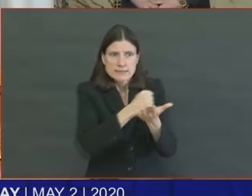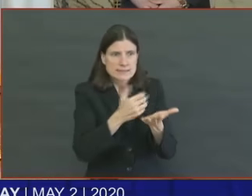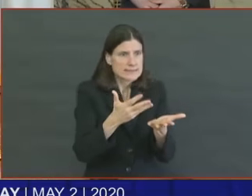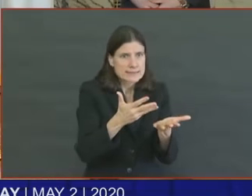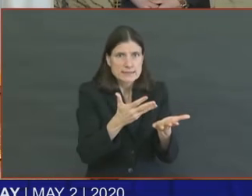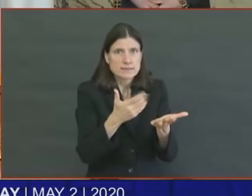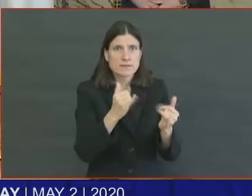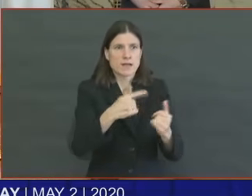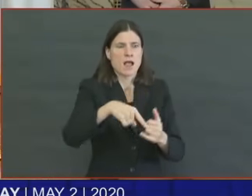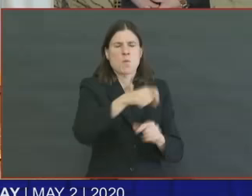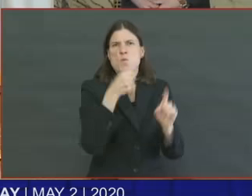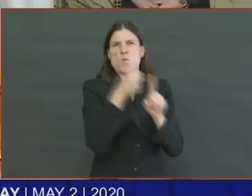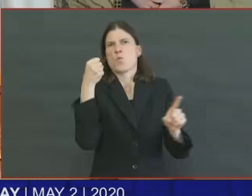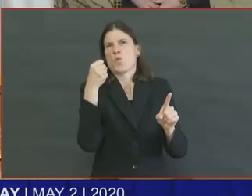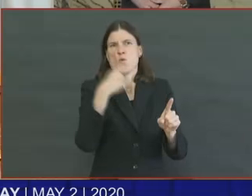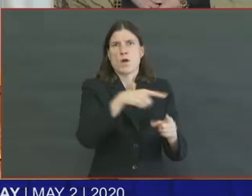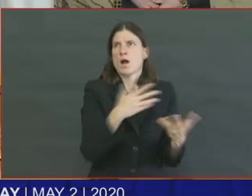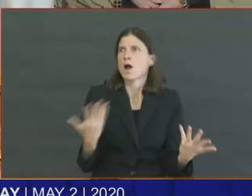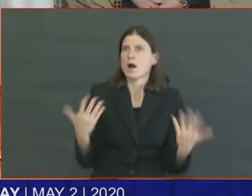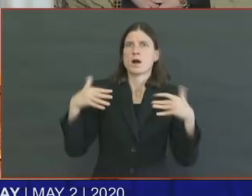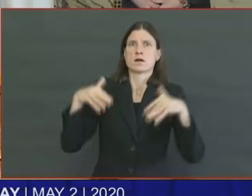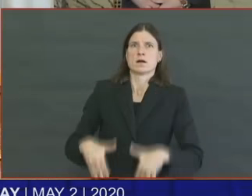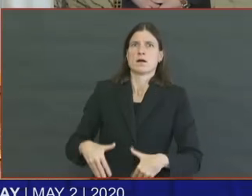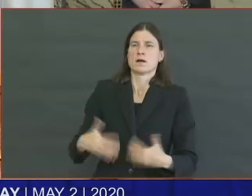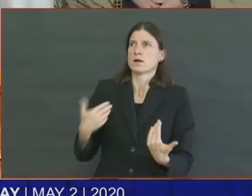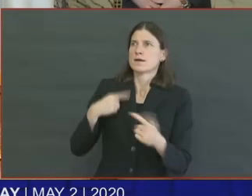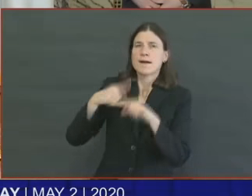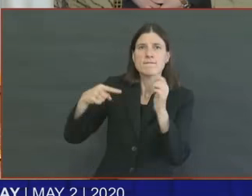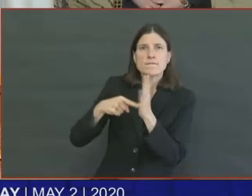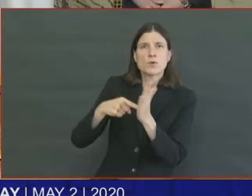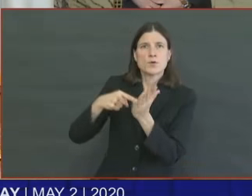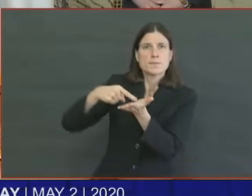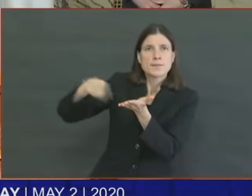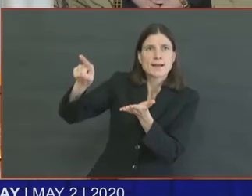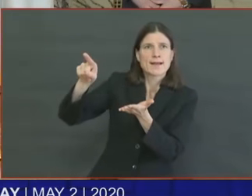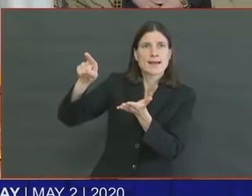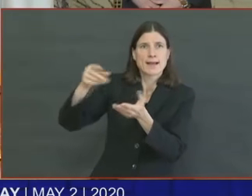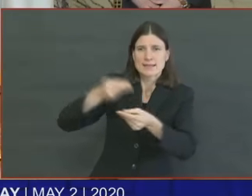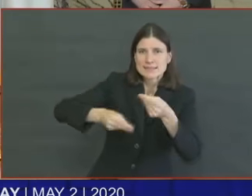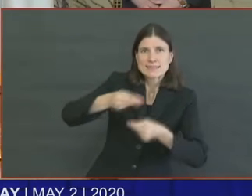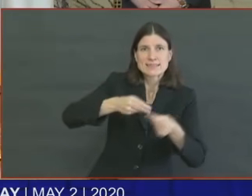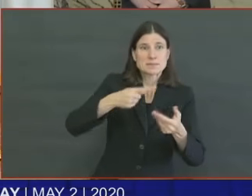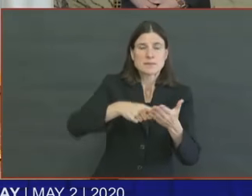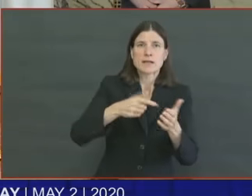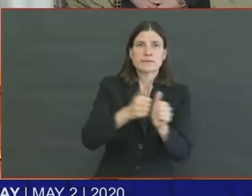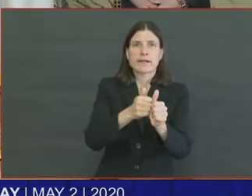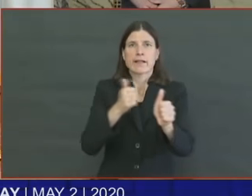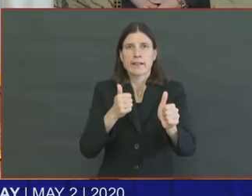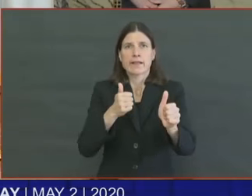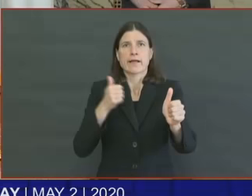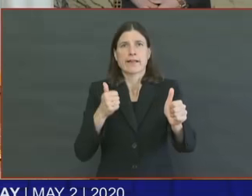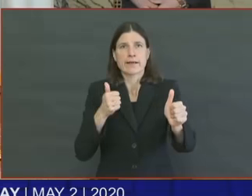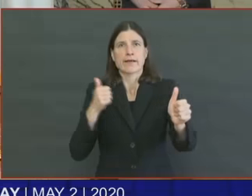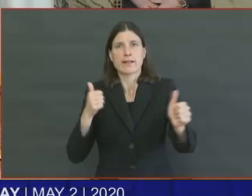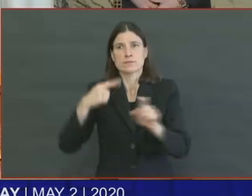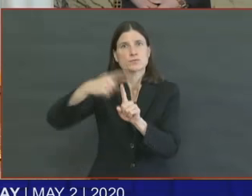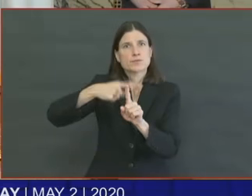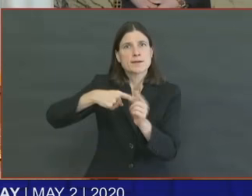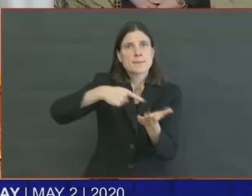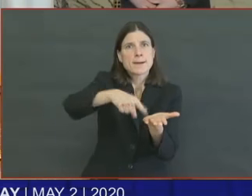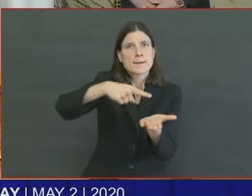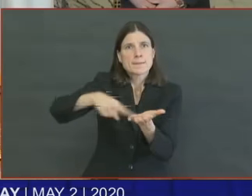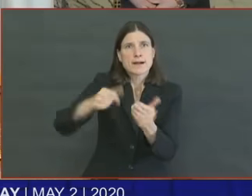that were making low wages or were in debt or housing insecure, they are